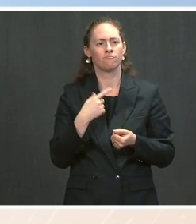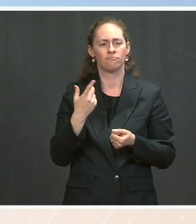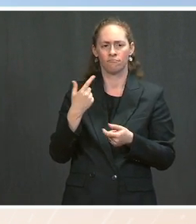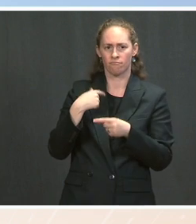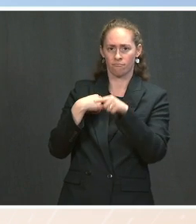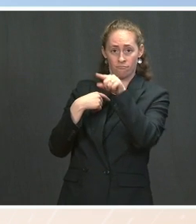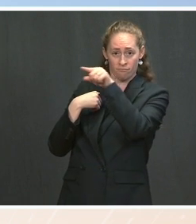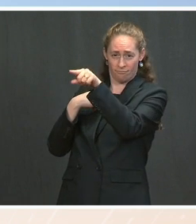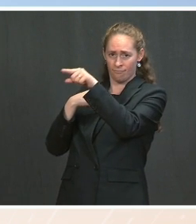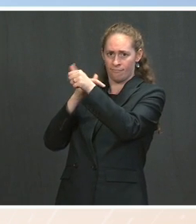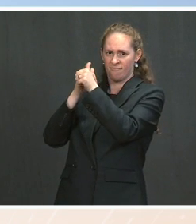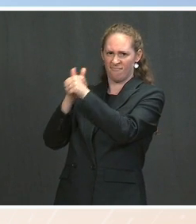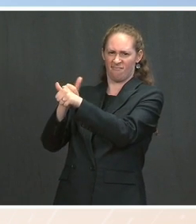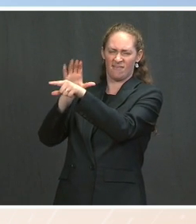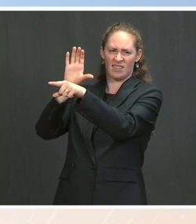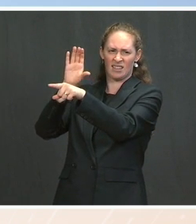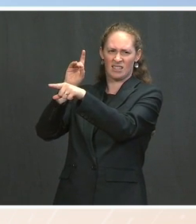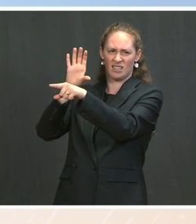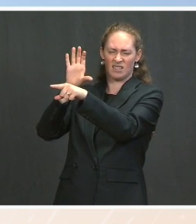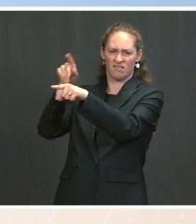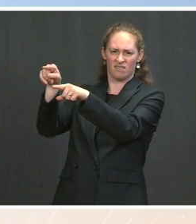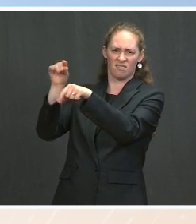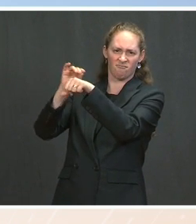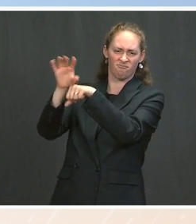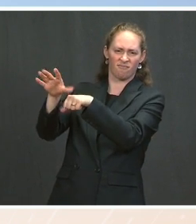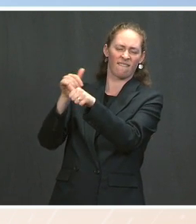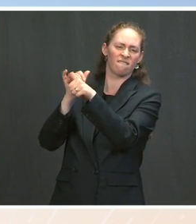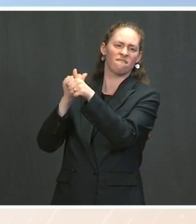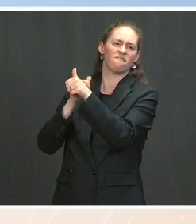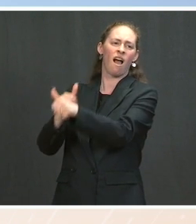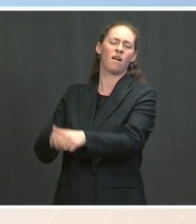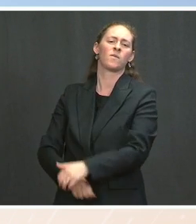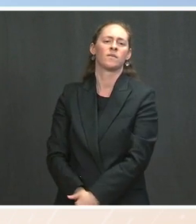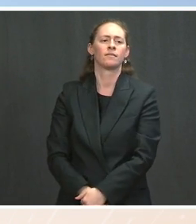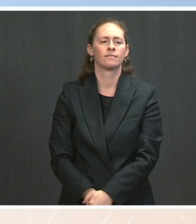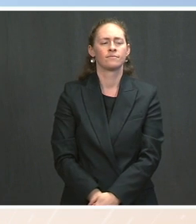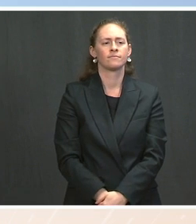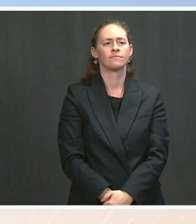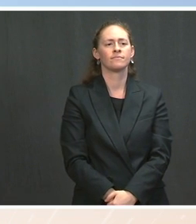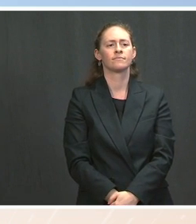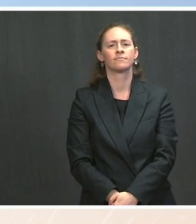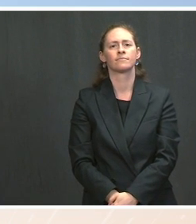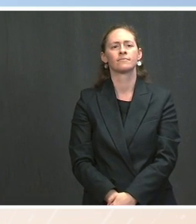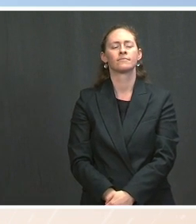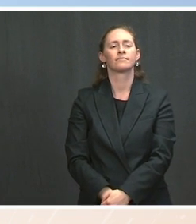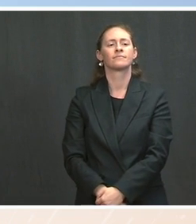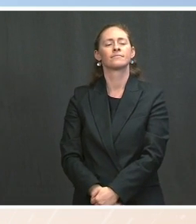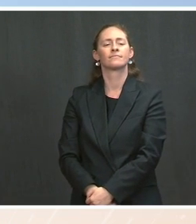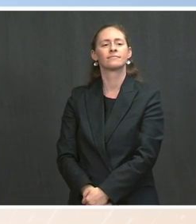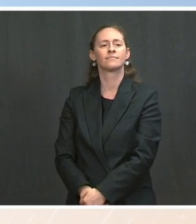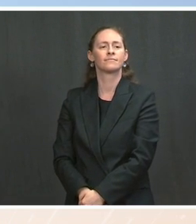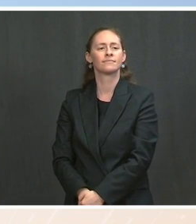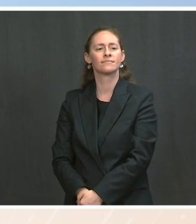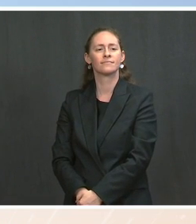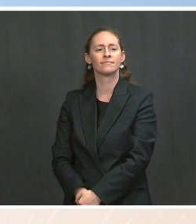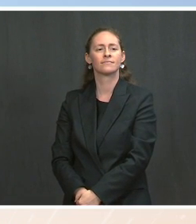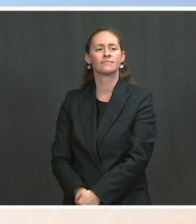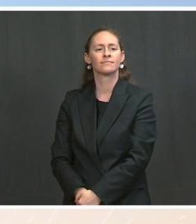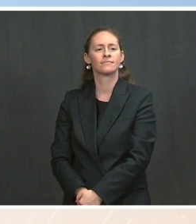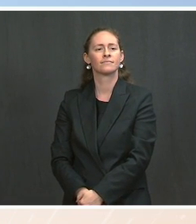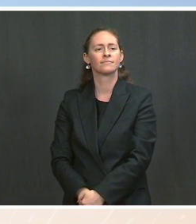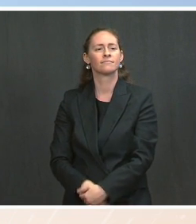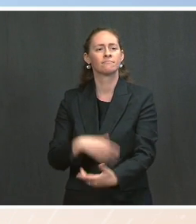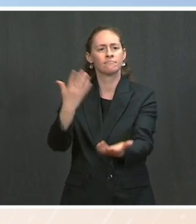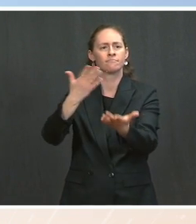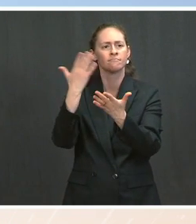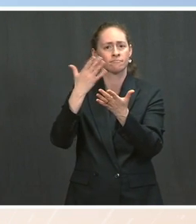available. And in terms of possibly requiring, you know, proof of vaccination for non-U.S. citizens, is